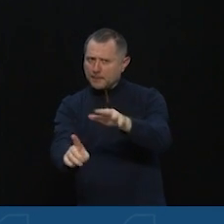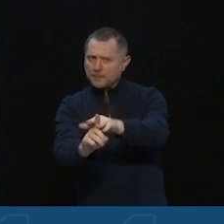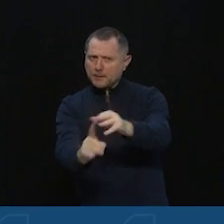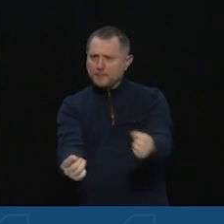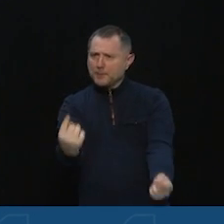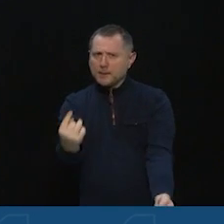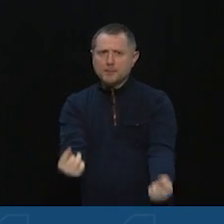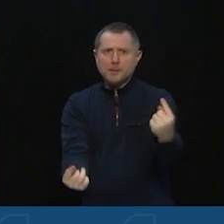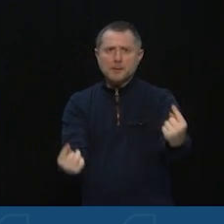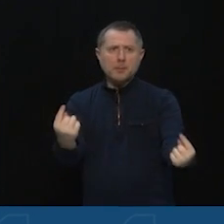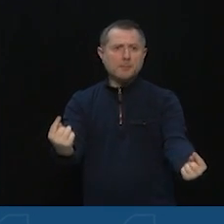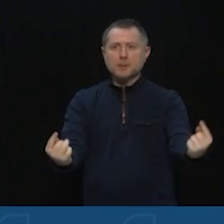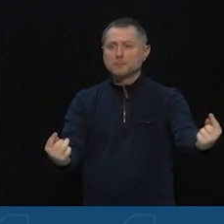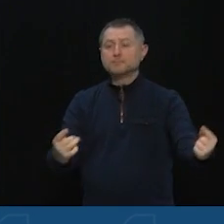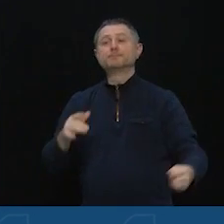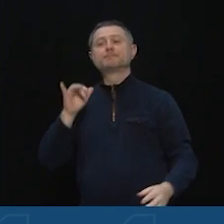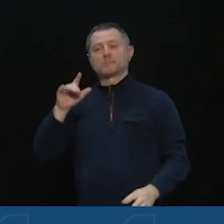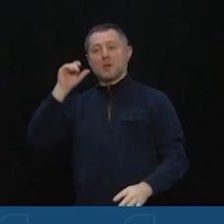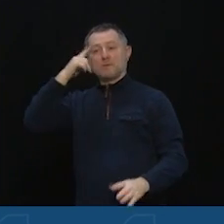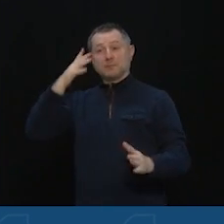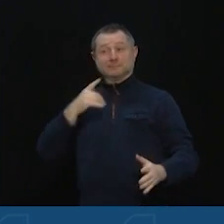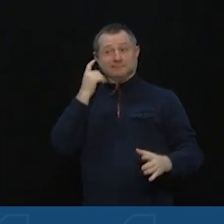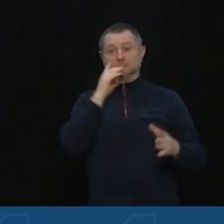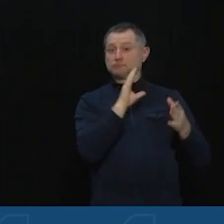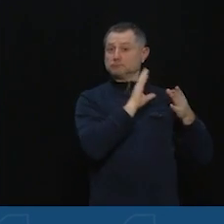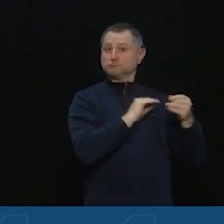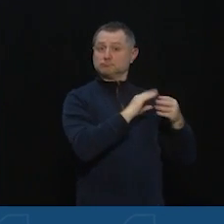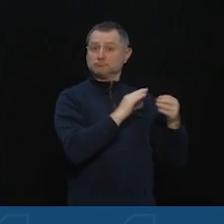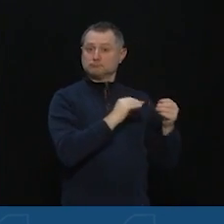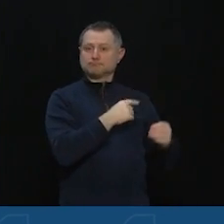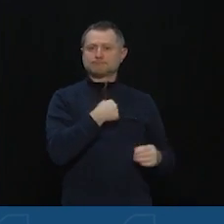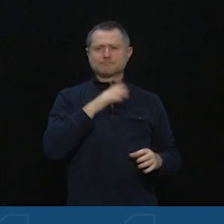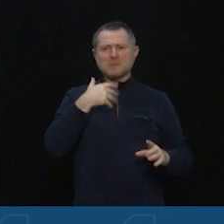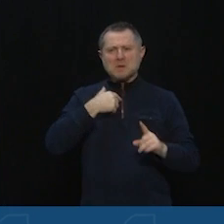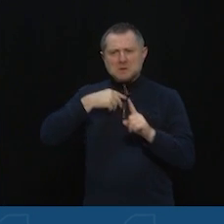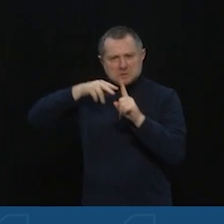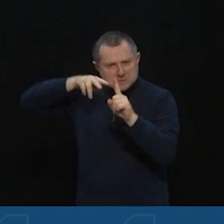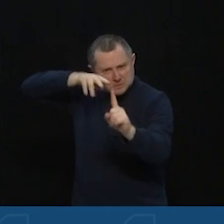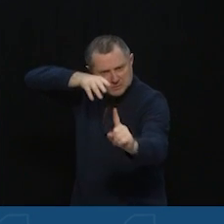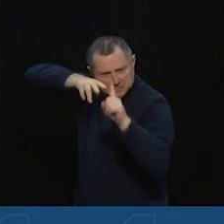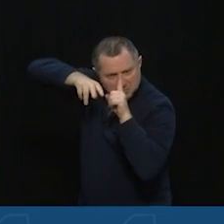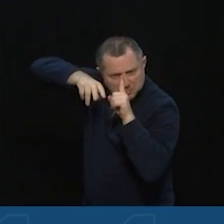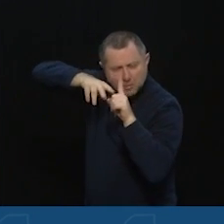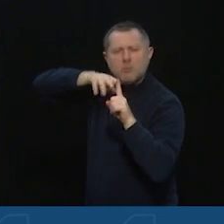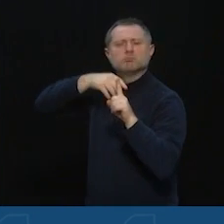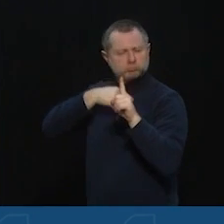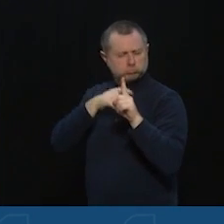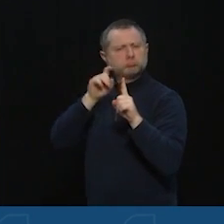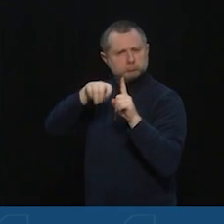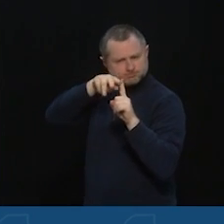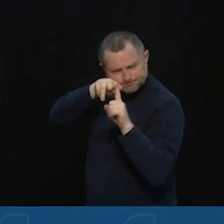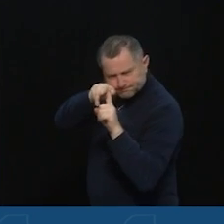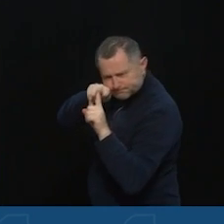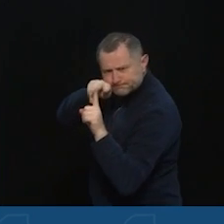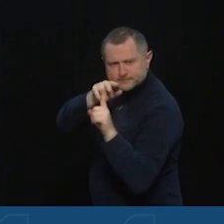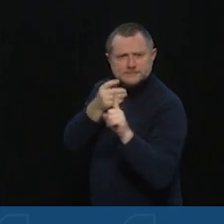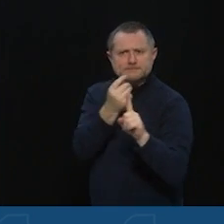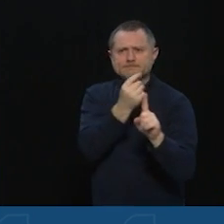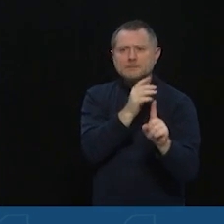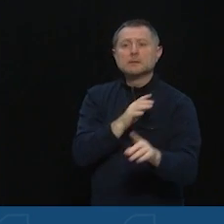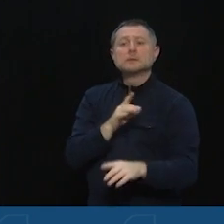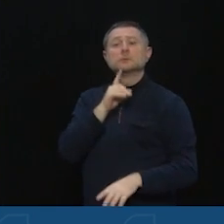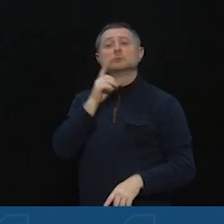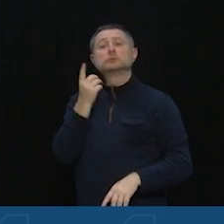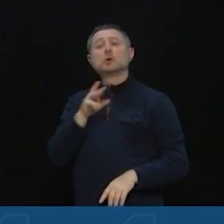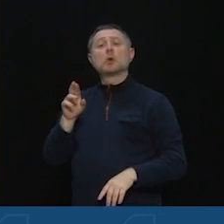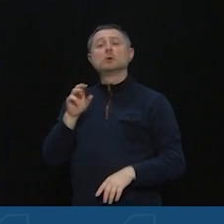And as the governor has indicated, we're monitoring this closely, and we're monitoring the variants, which Dr. St. George will